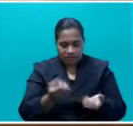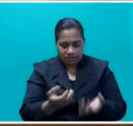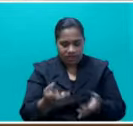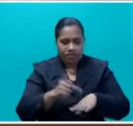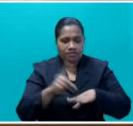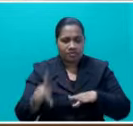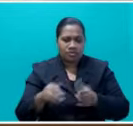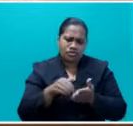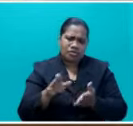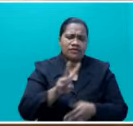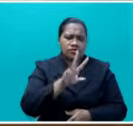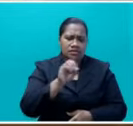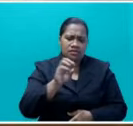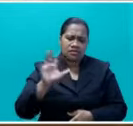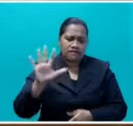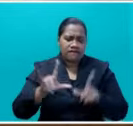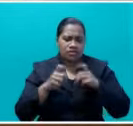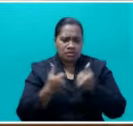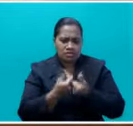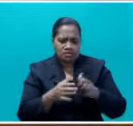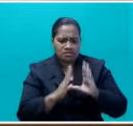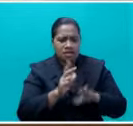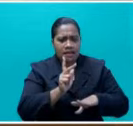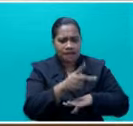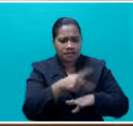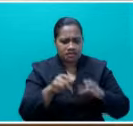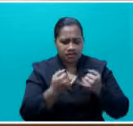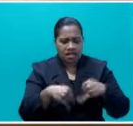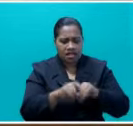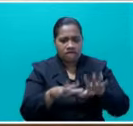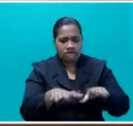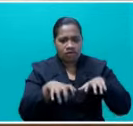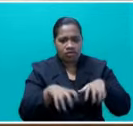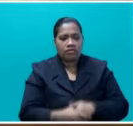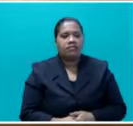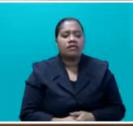the 2005 agreement establishing the Pacific Islands Forum.